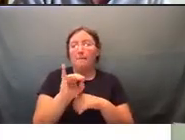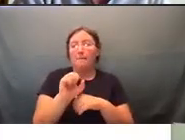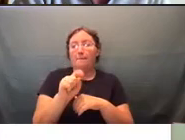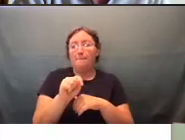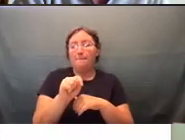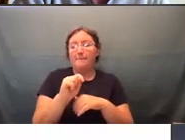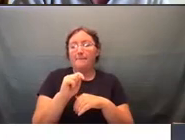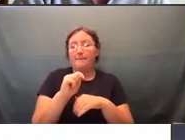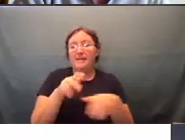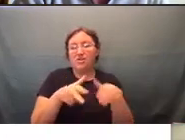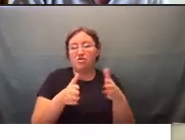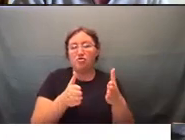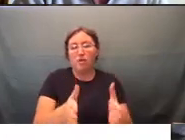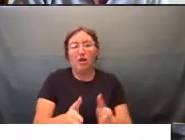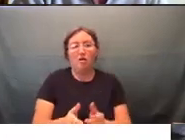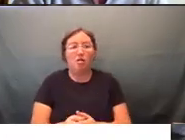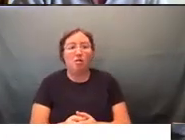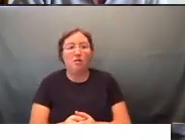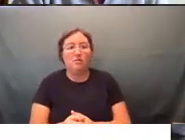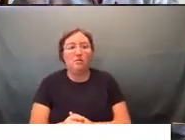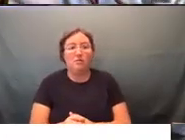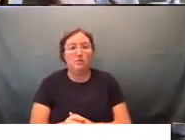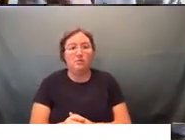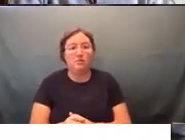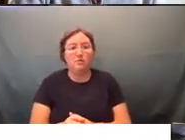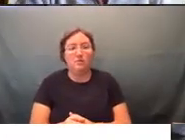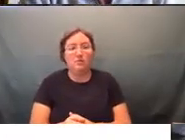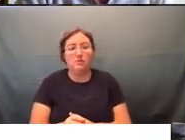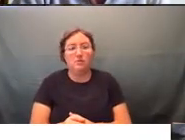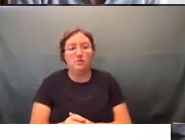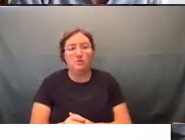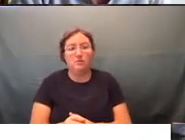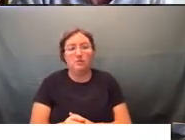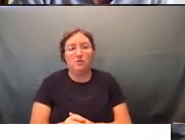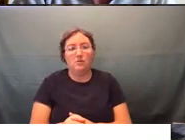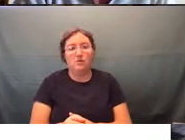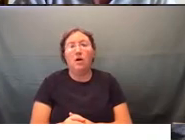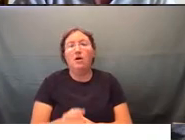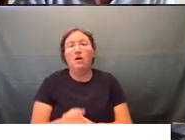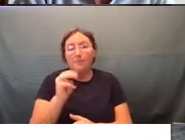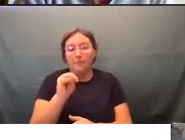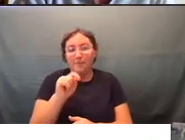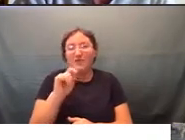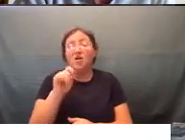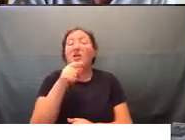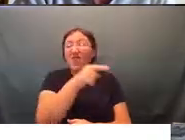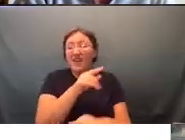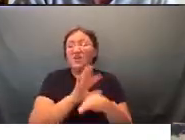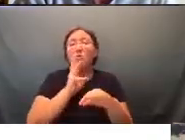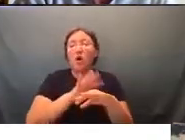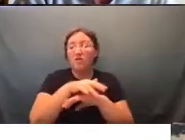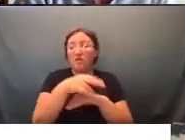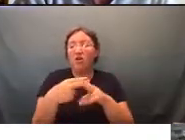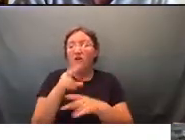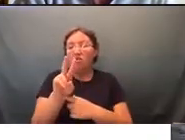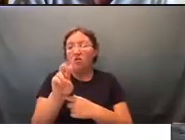Trail. And this is Mist Trail / Vernal Falls is the name of this waterfall.